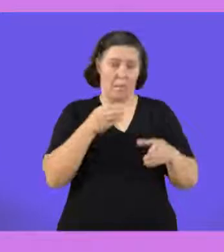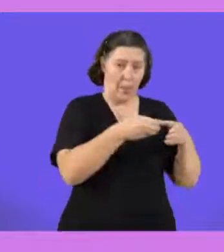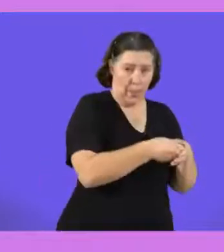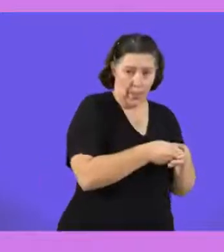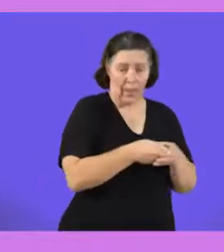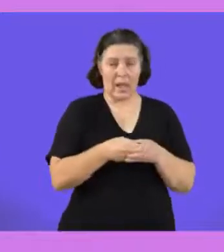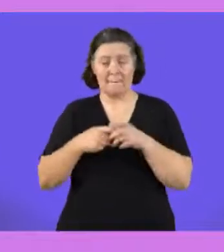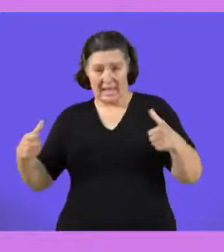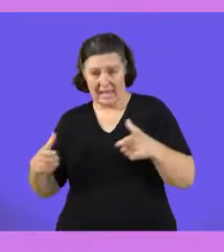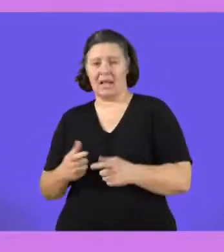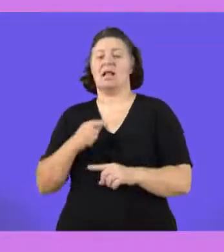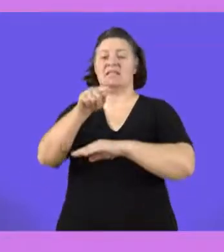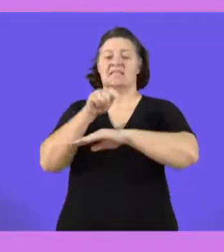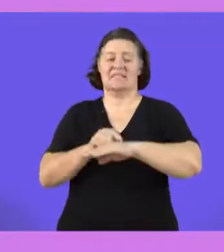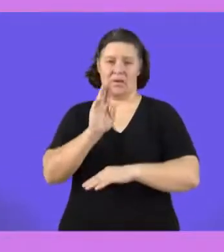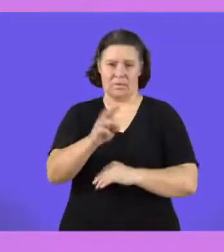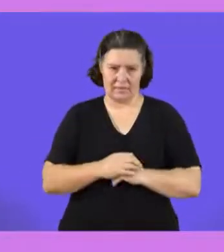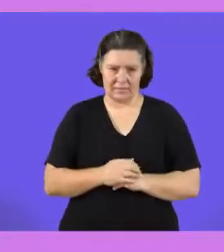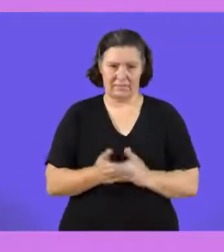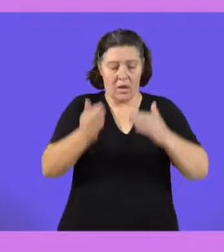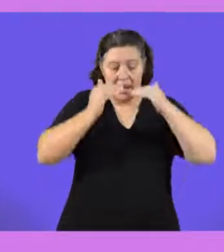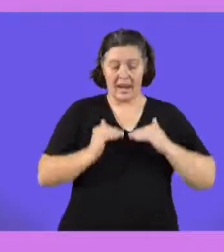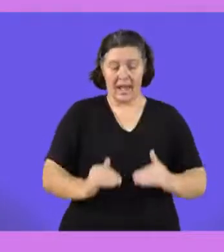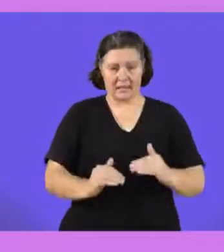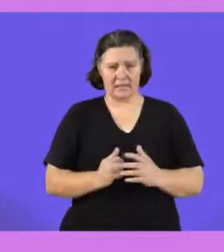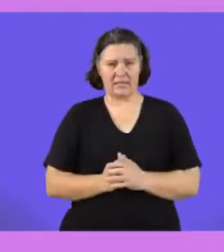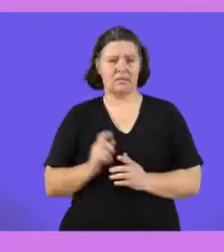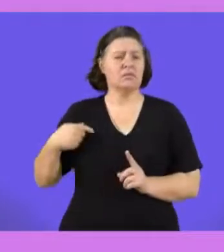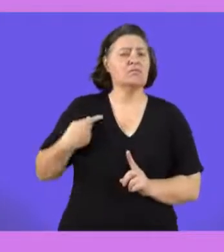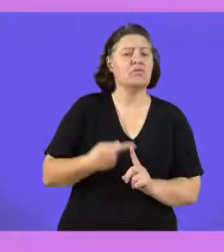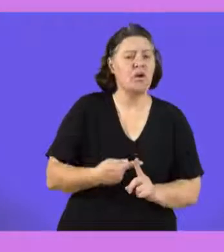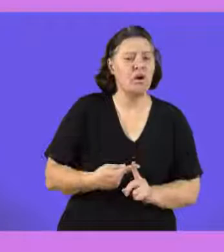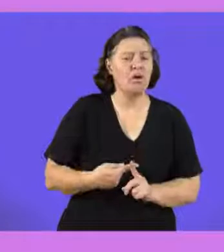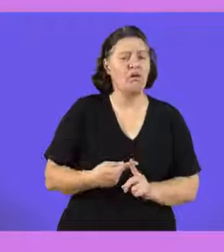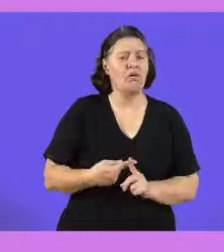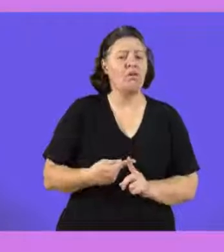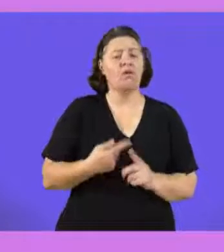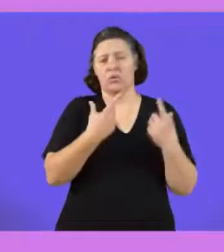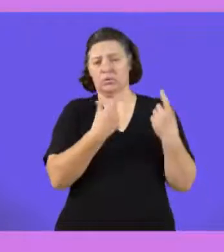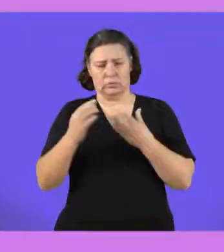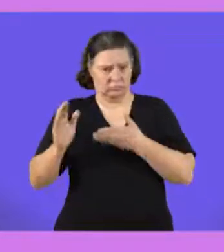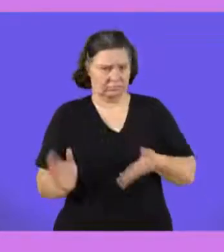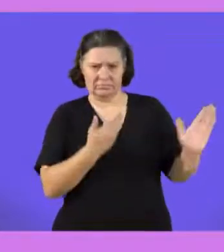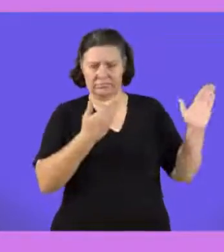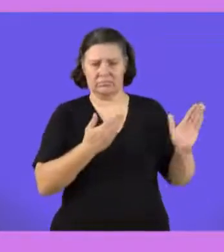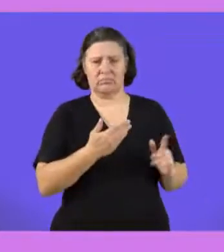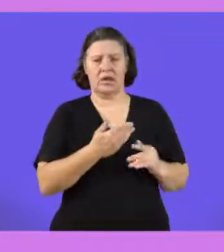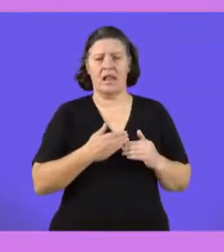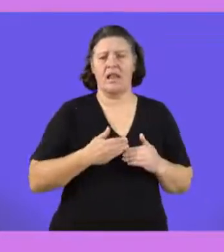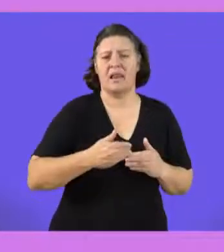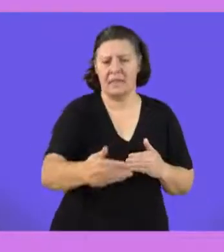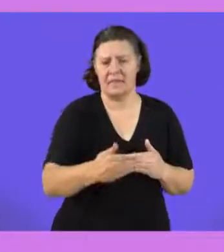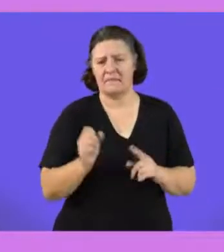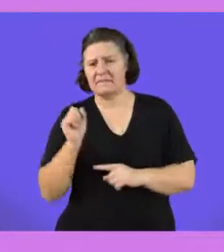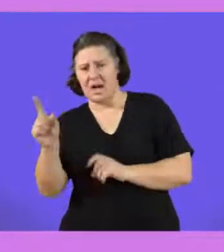from small to big, I will divide. Let's quickly look at what next we can see. So far, we are now done with the length